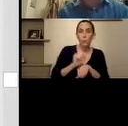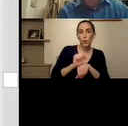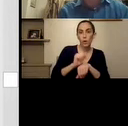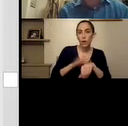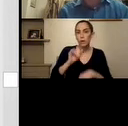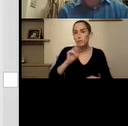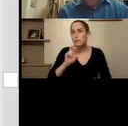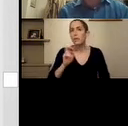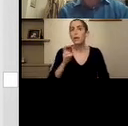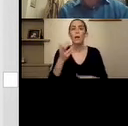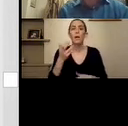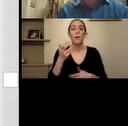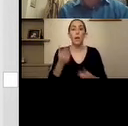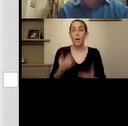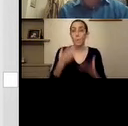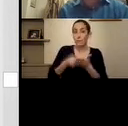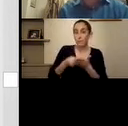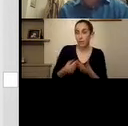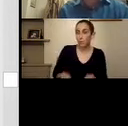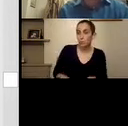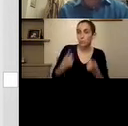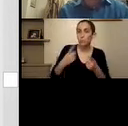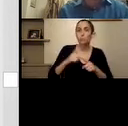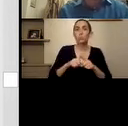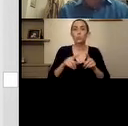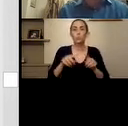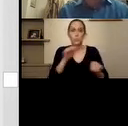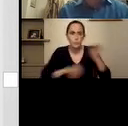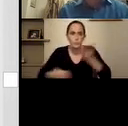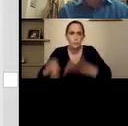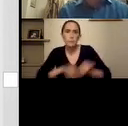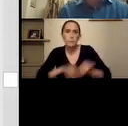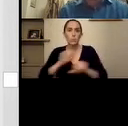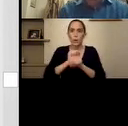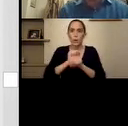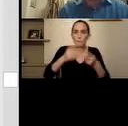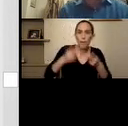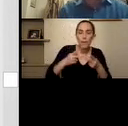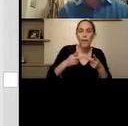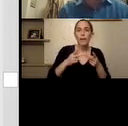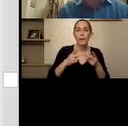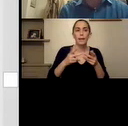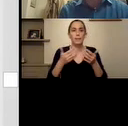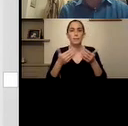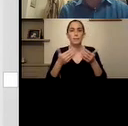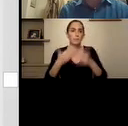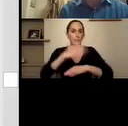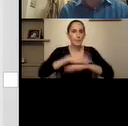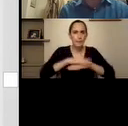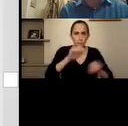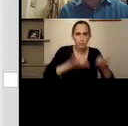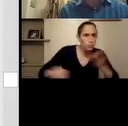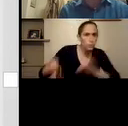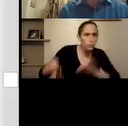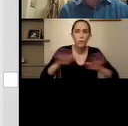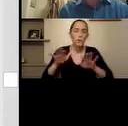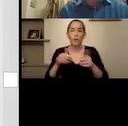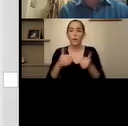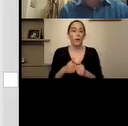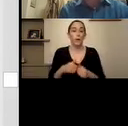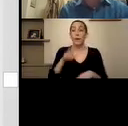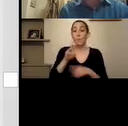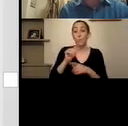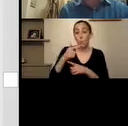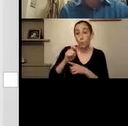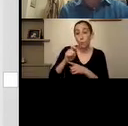spend to reconfigure the workspace for administrative people? Wage and salary, compression, retirement benefits, all those things